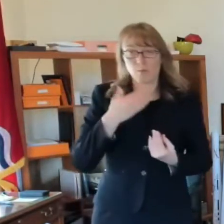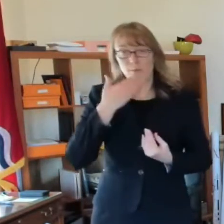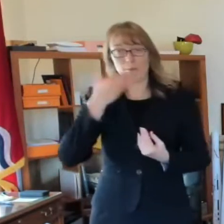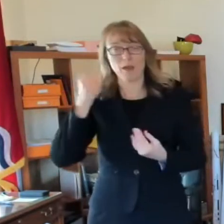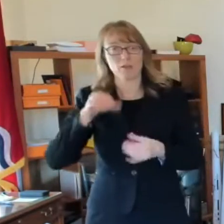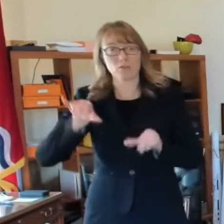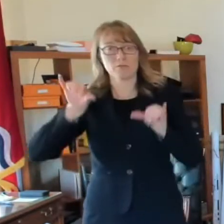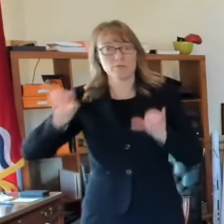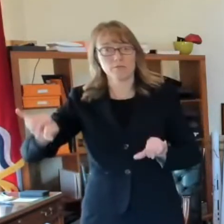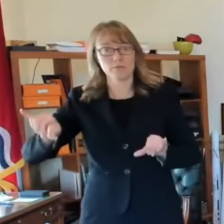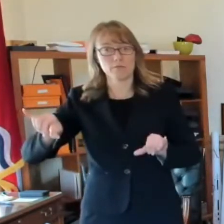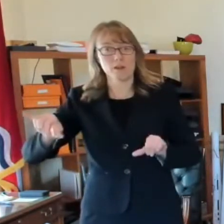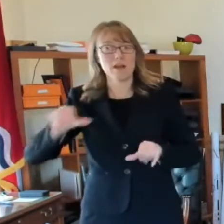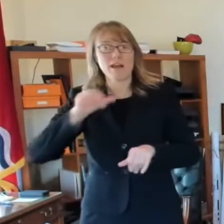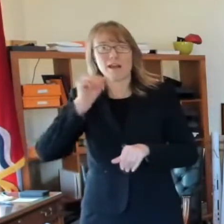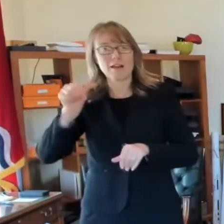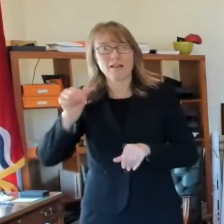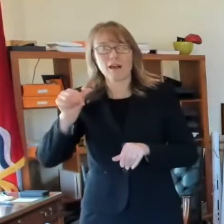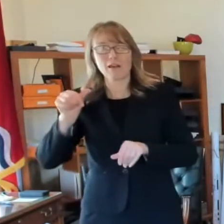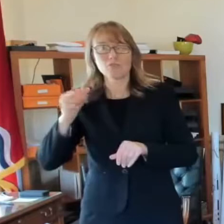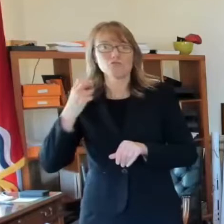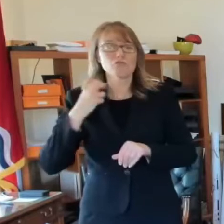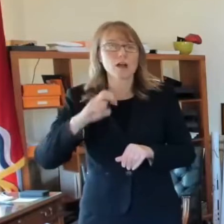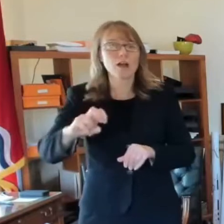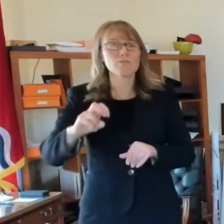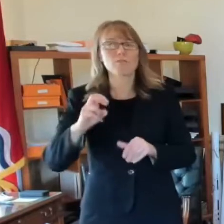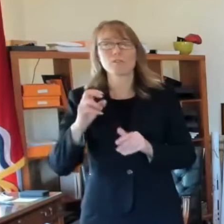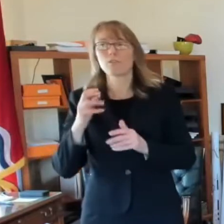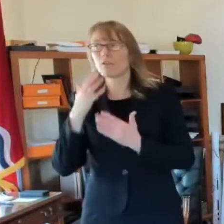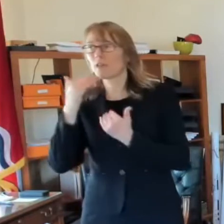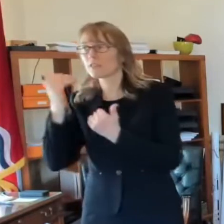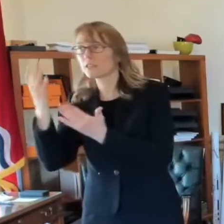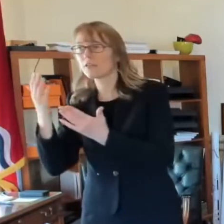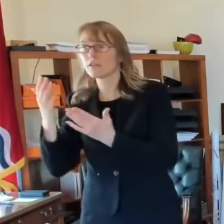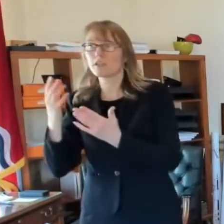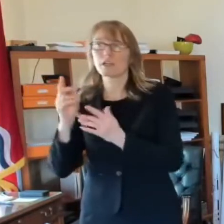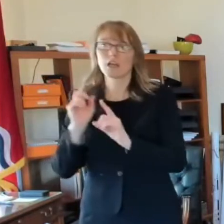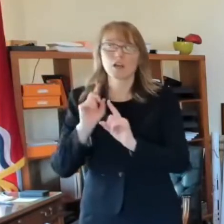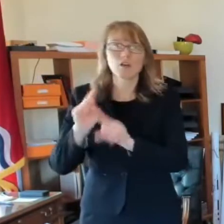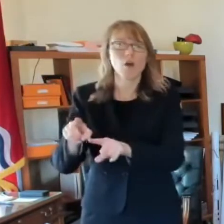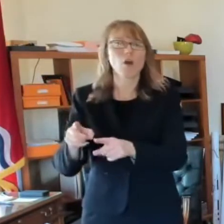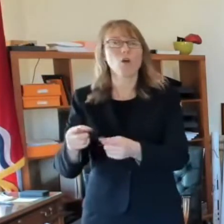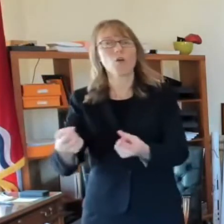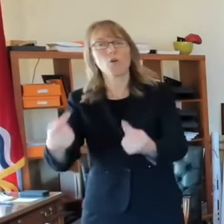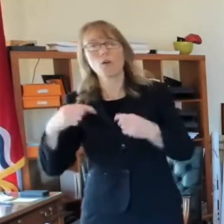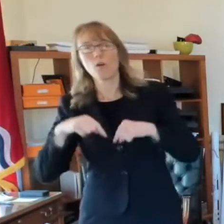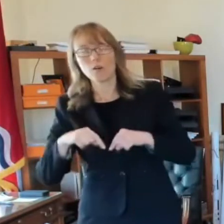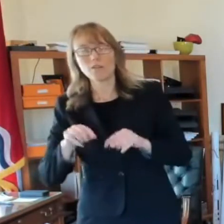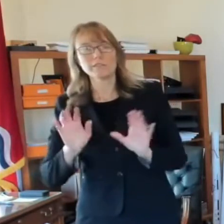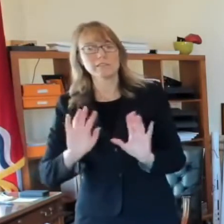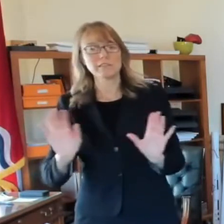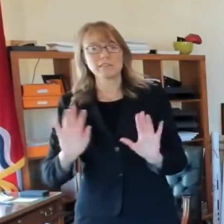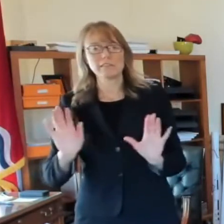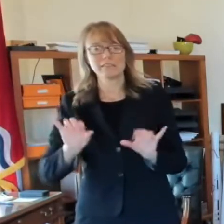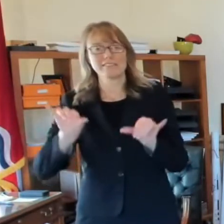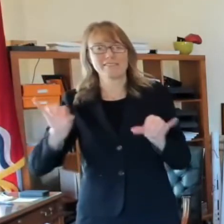home. And that's why I'm really recommending not traveling, whether you're a college student